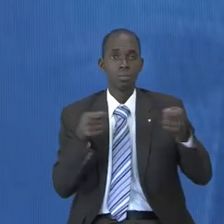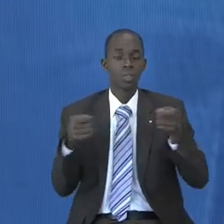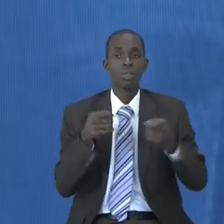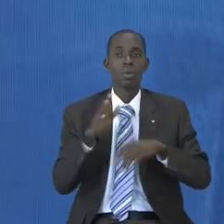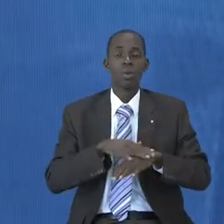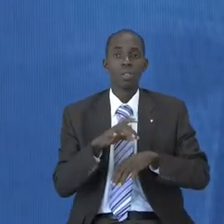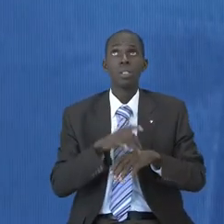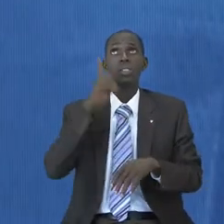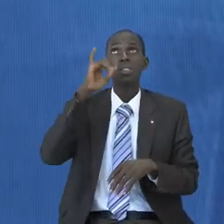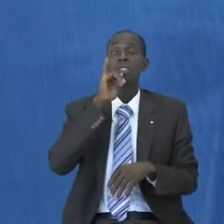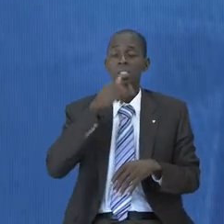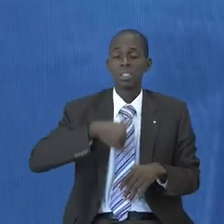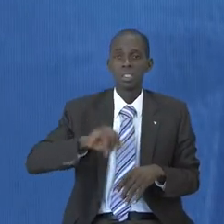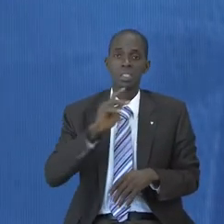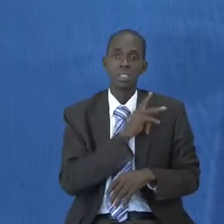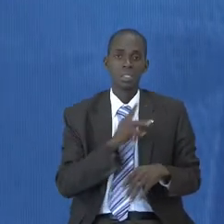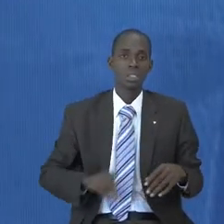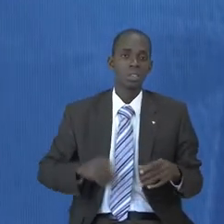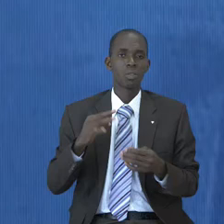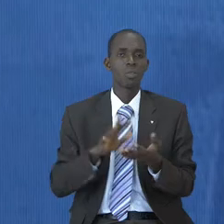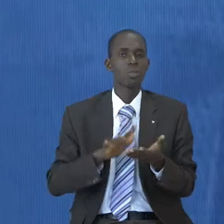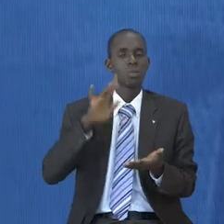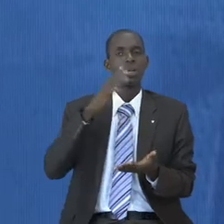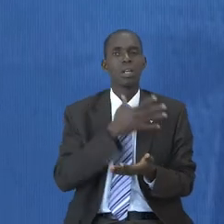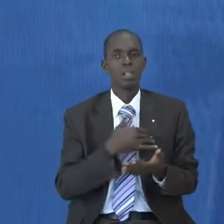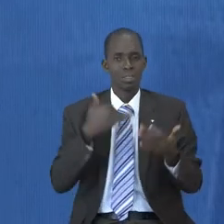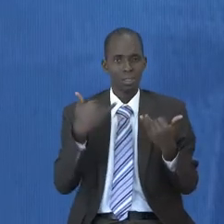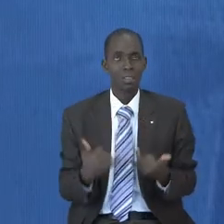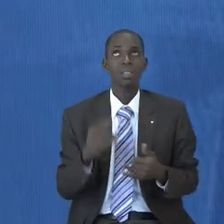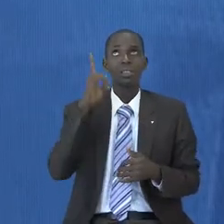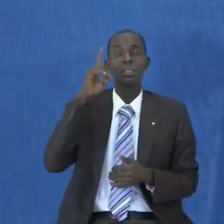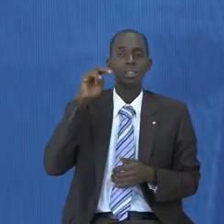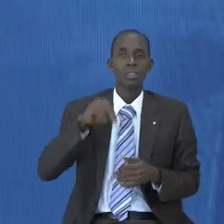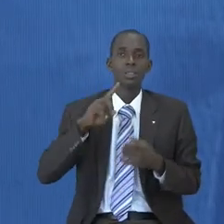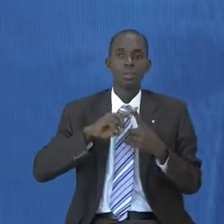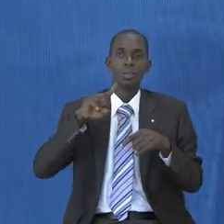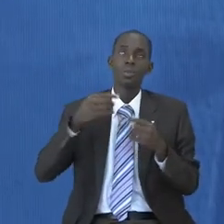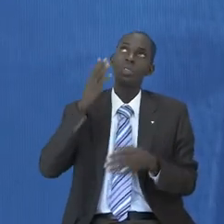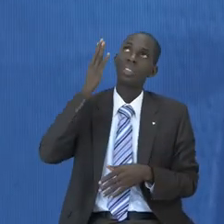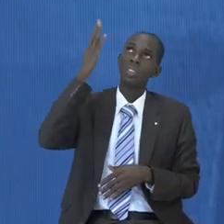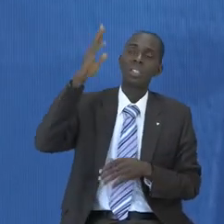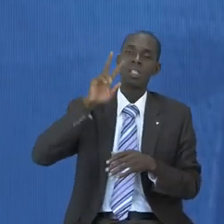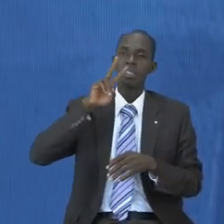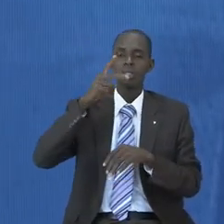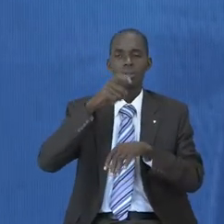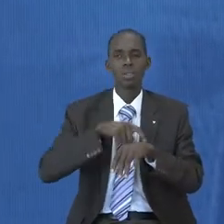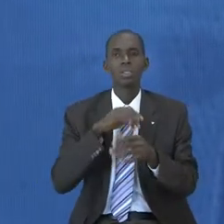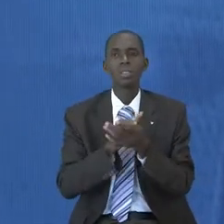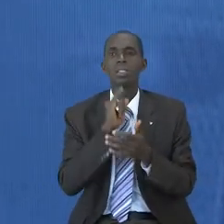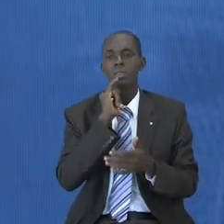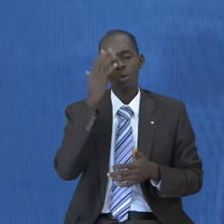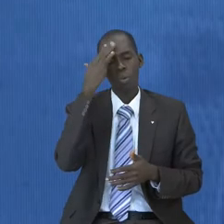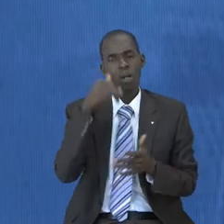the King of glory, and he still now needs to go in there the second time. That's why it says, lift up